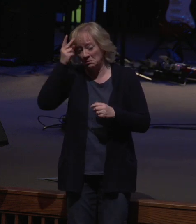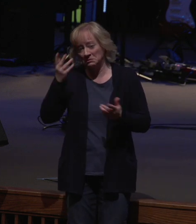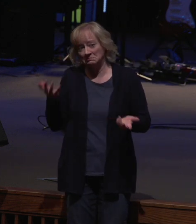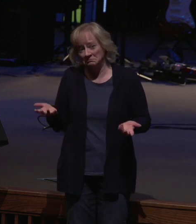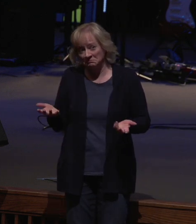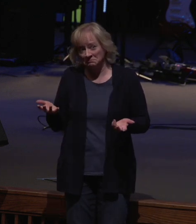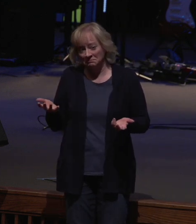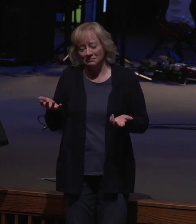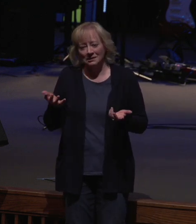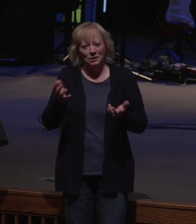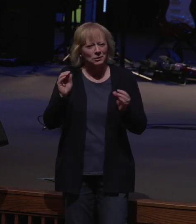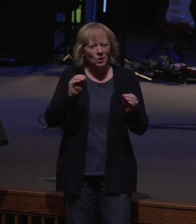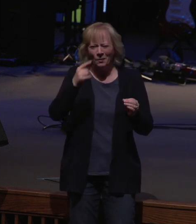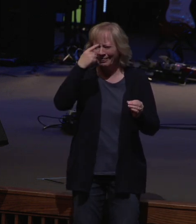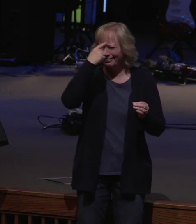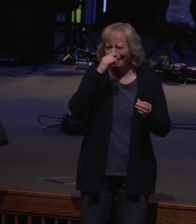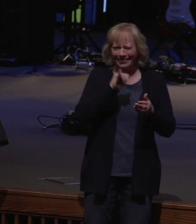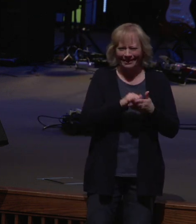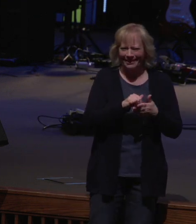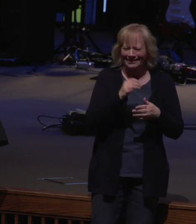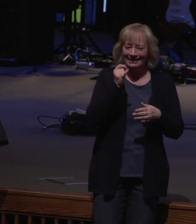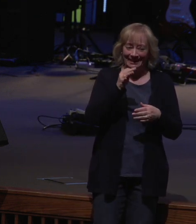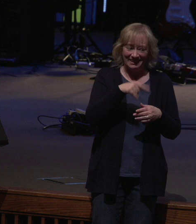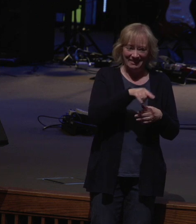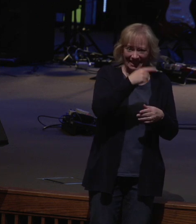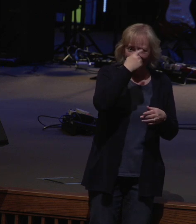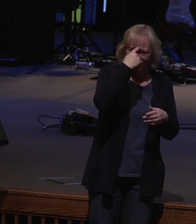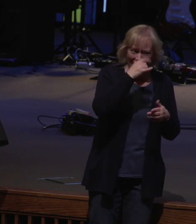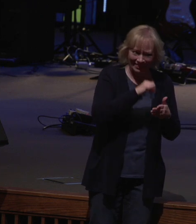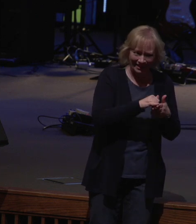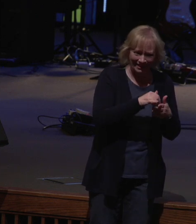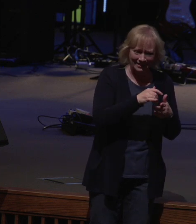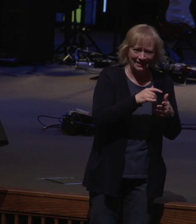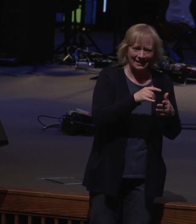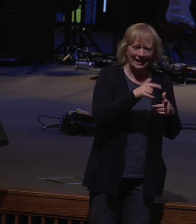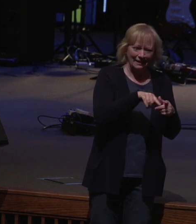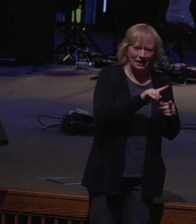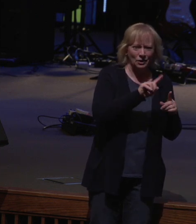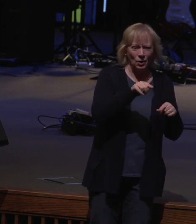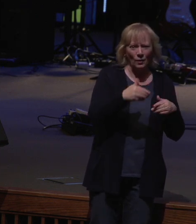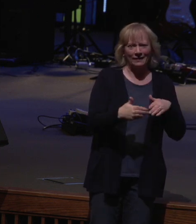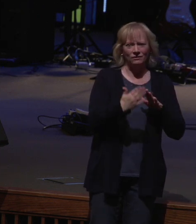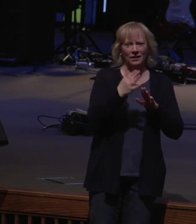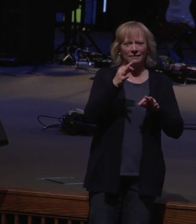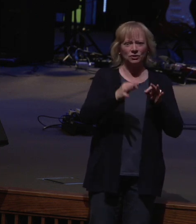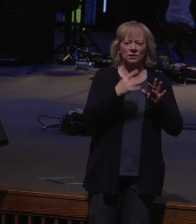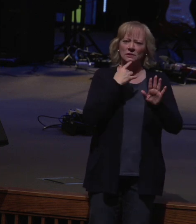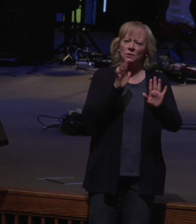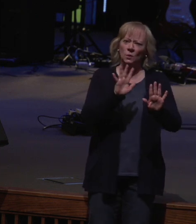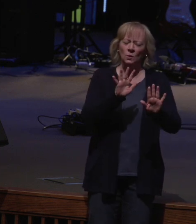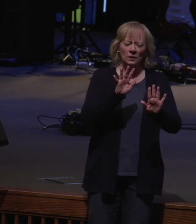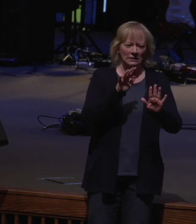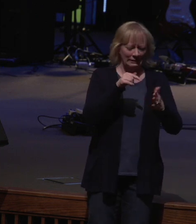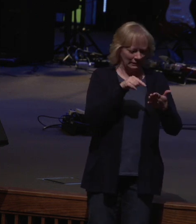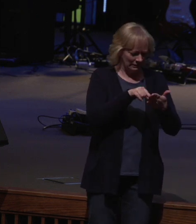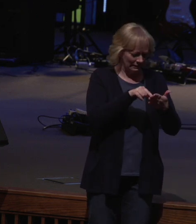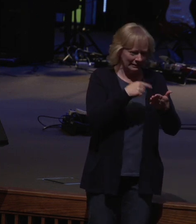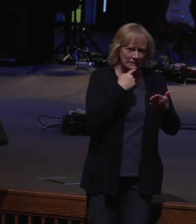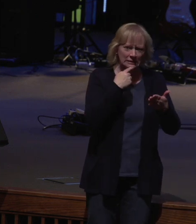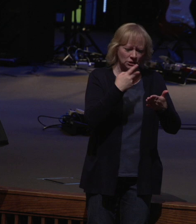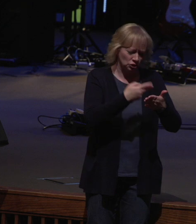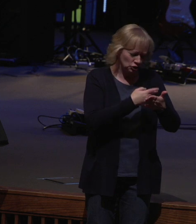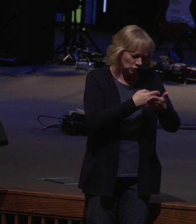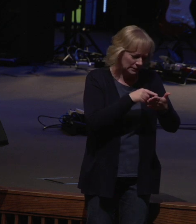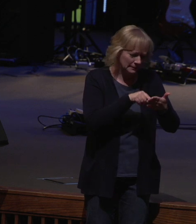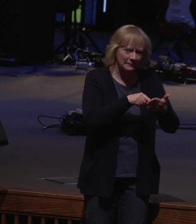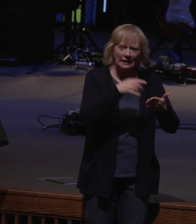Nobody thought that. And if someone did, and then they're before the judge, and they're like, no, it says sheep and